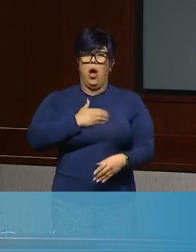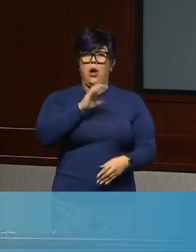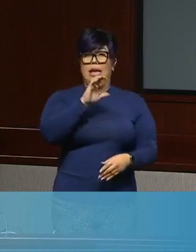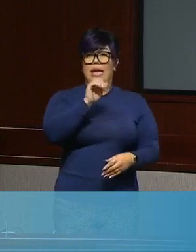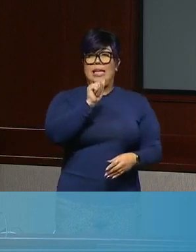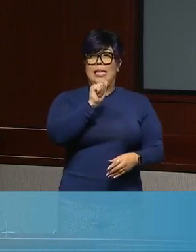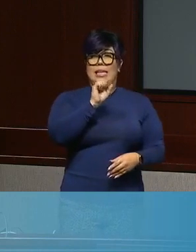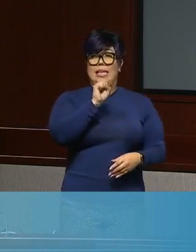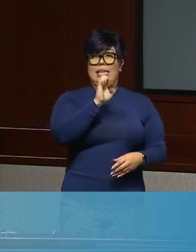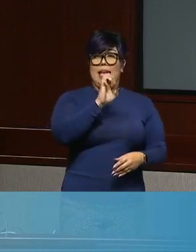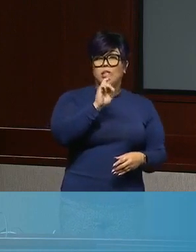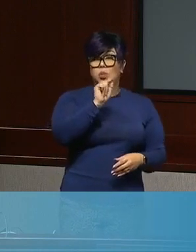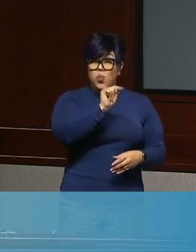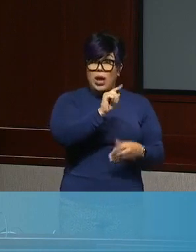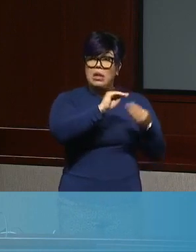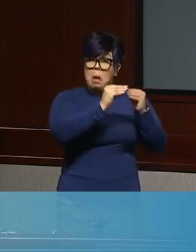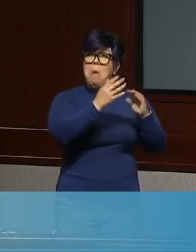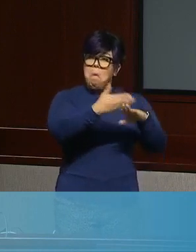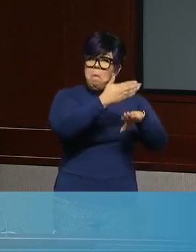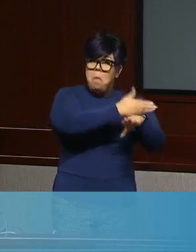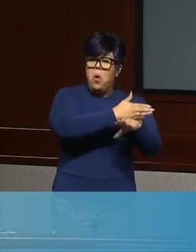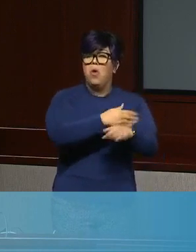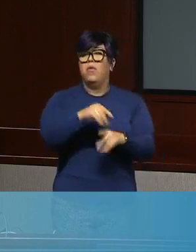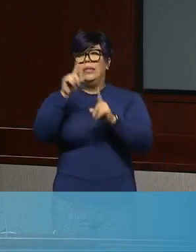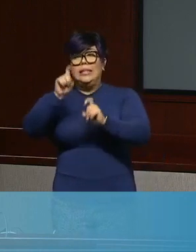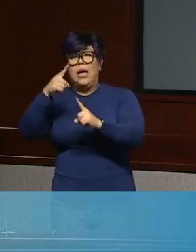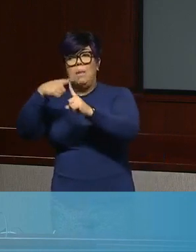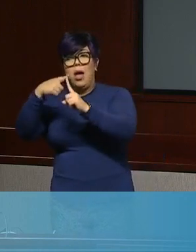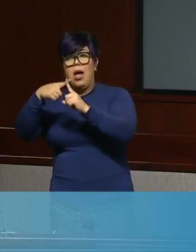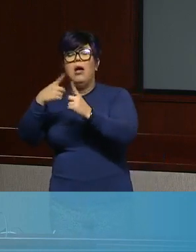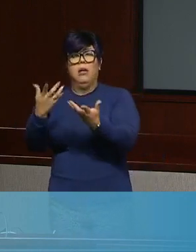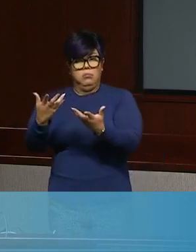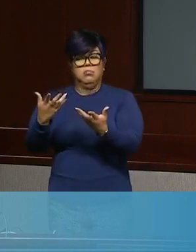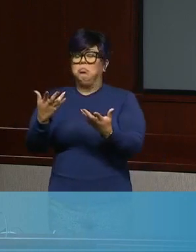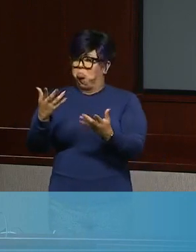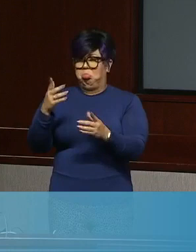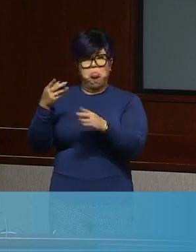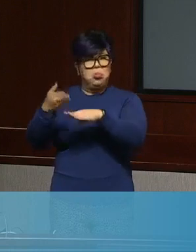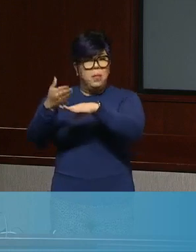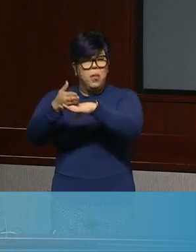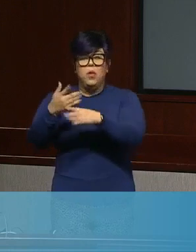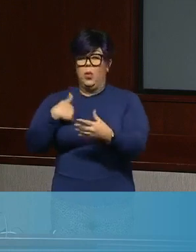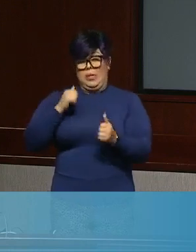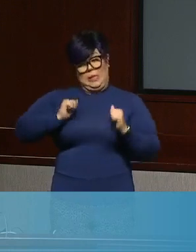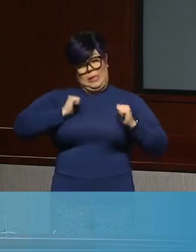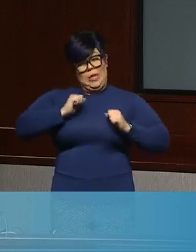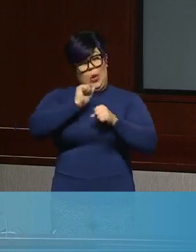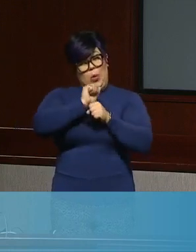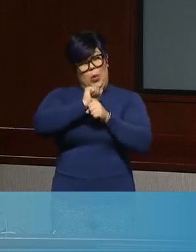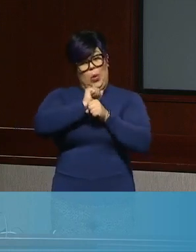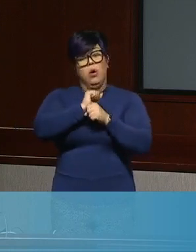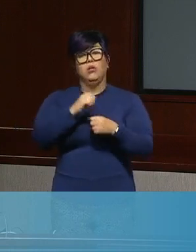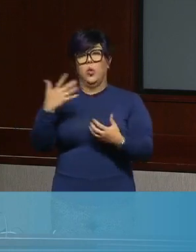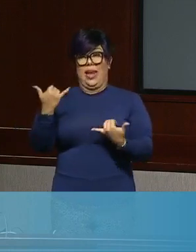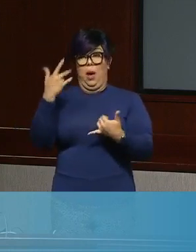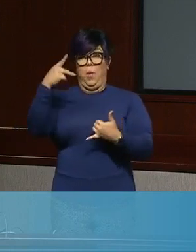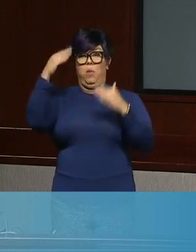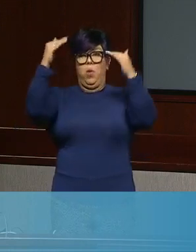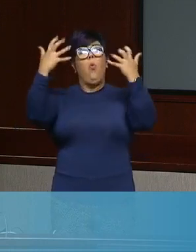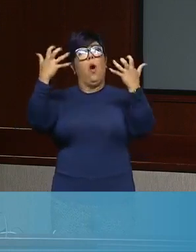positivity rate, and we're looking to move into the state's red tier as soon as possible. And Matt talked a little bit about